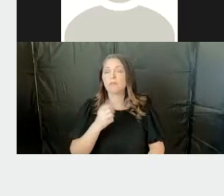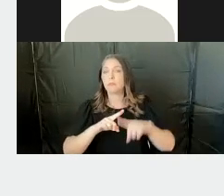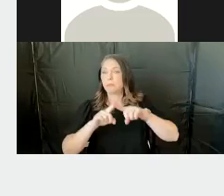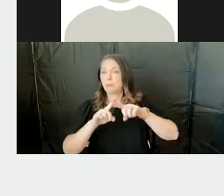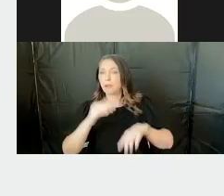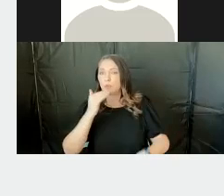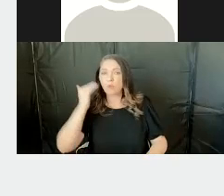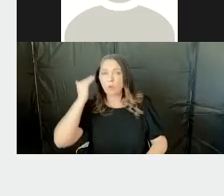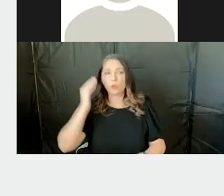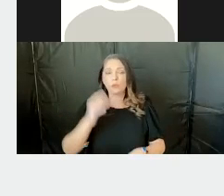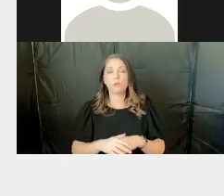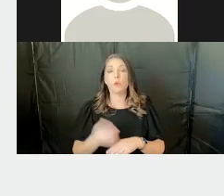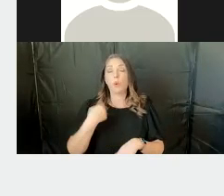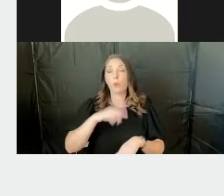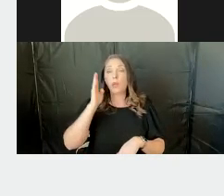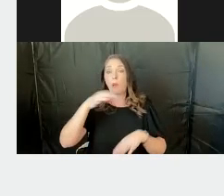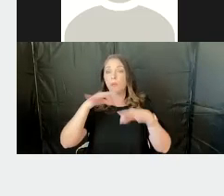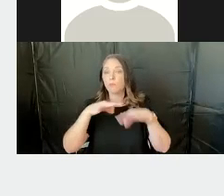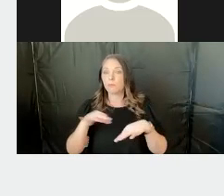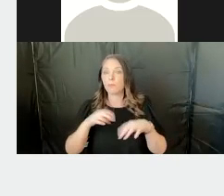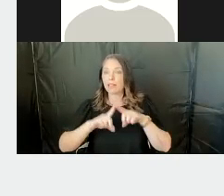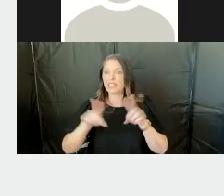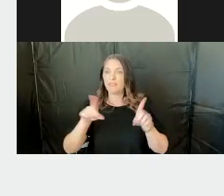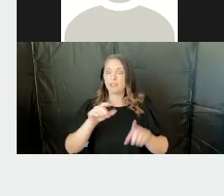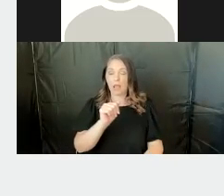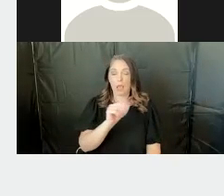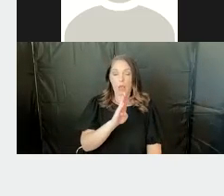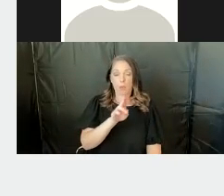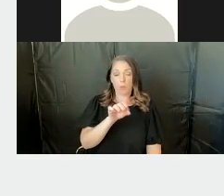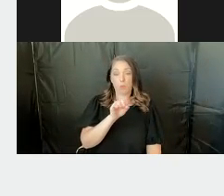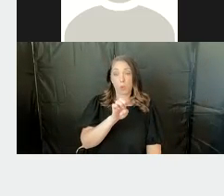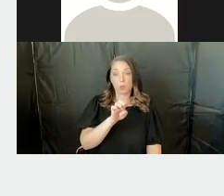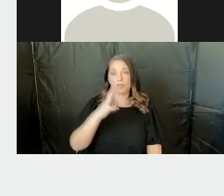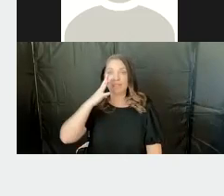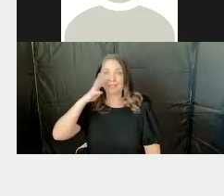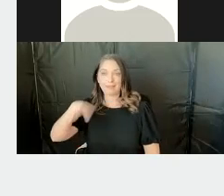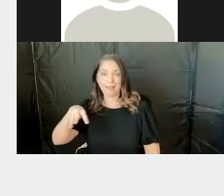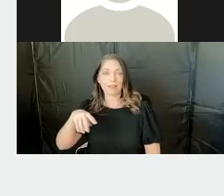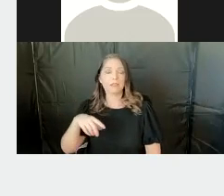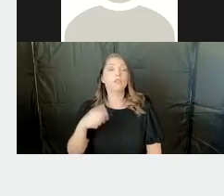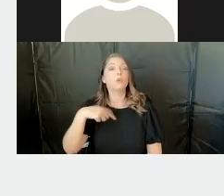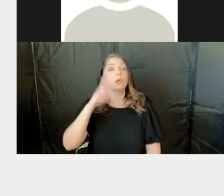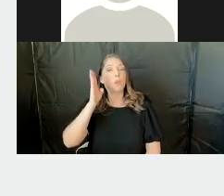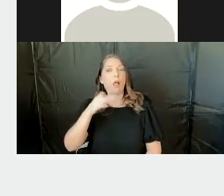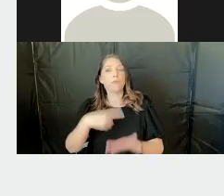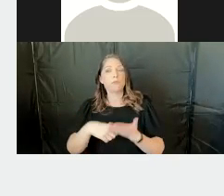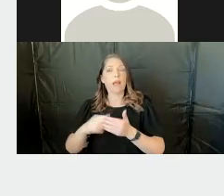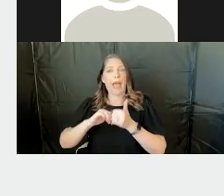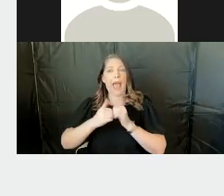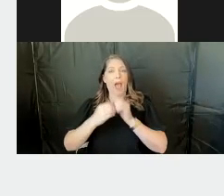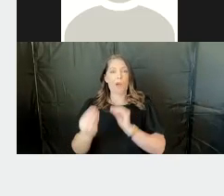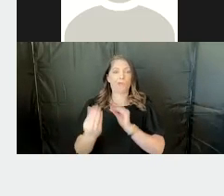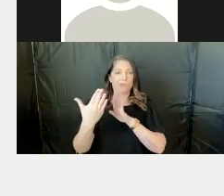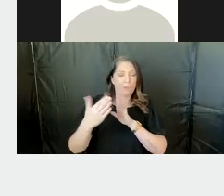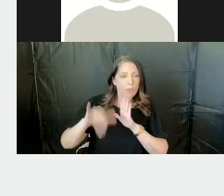define differences between abuse and neglect. We will talk about how to address abuse and neglect, when and where